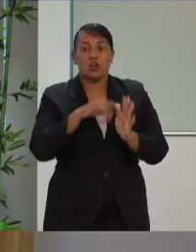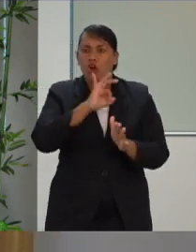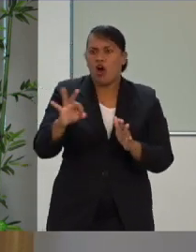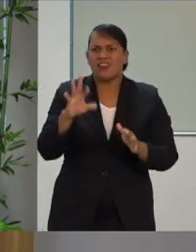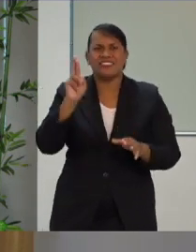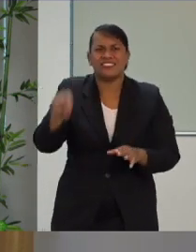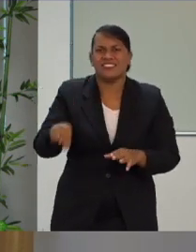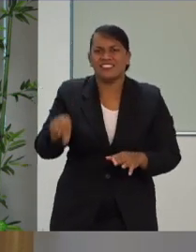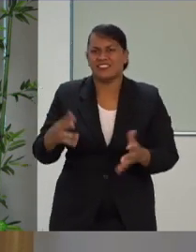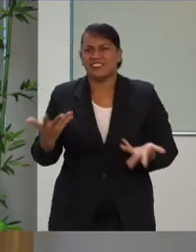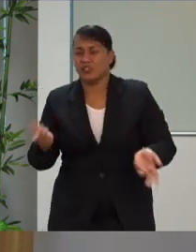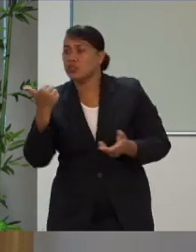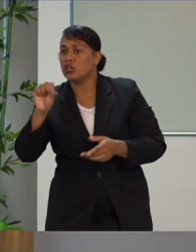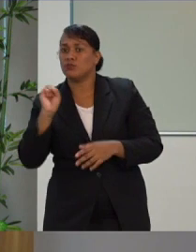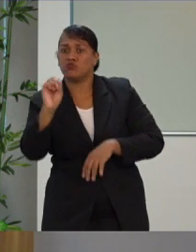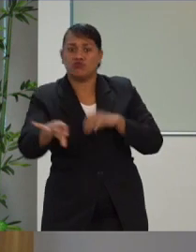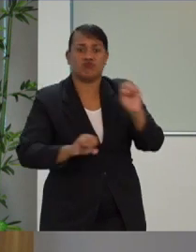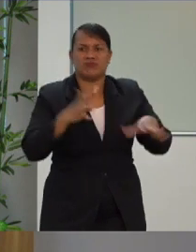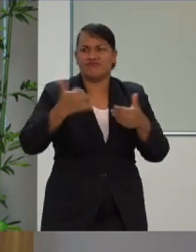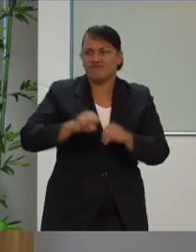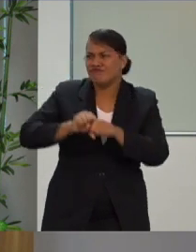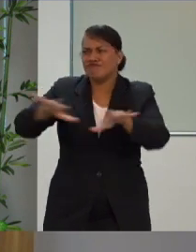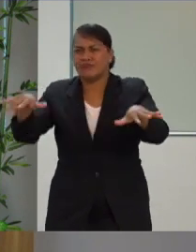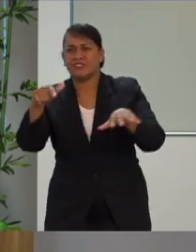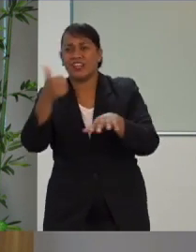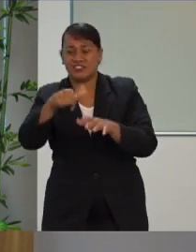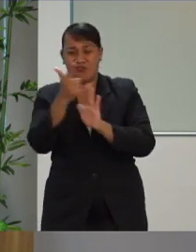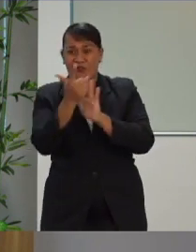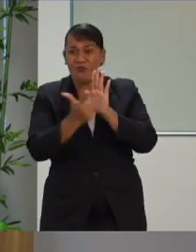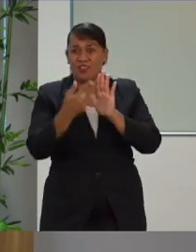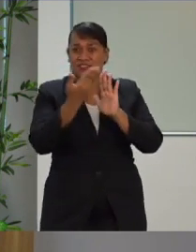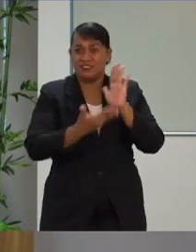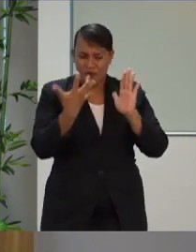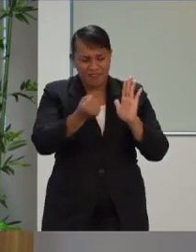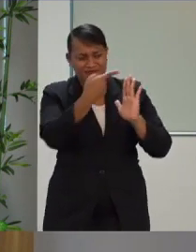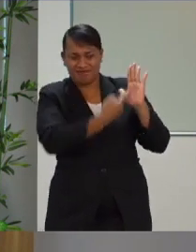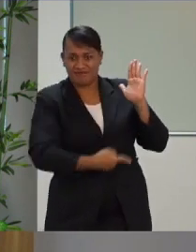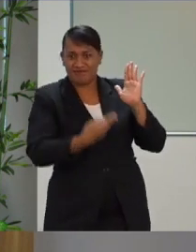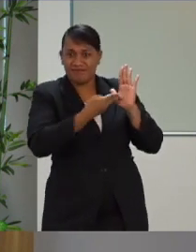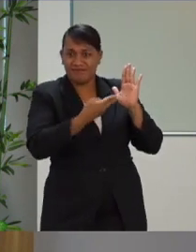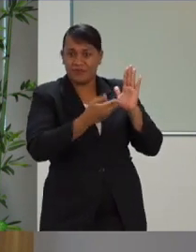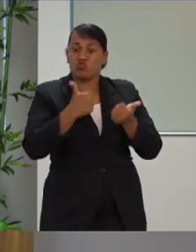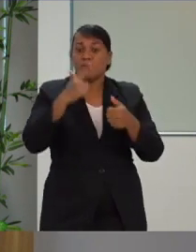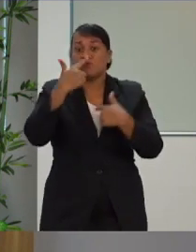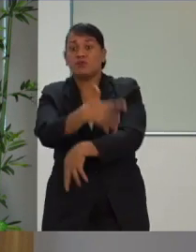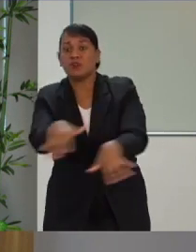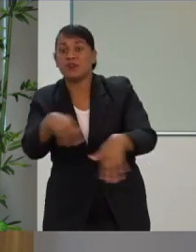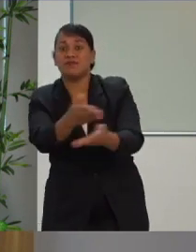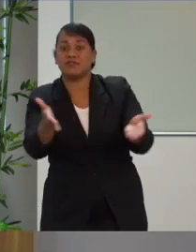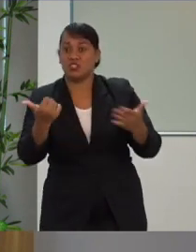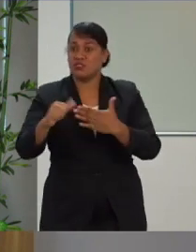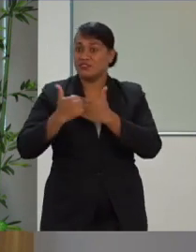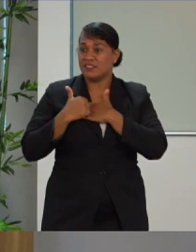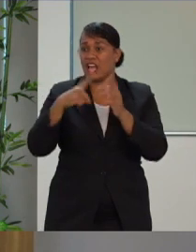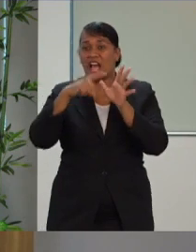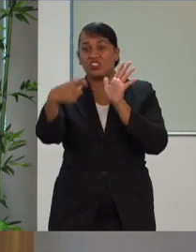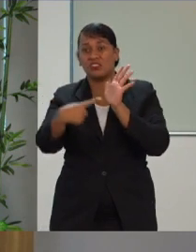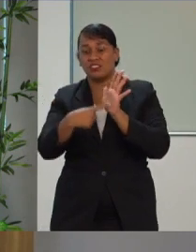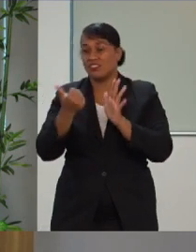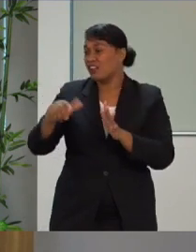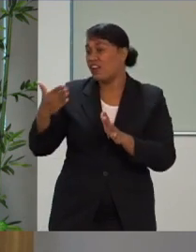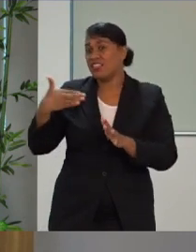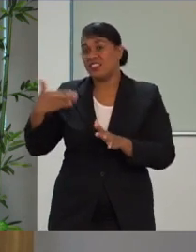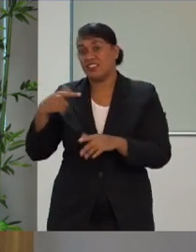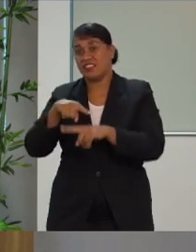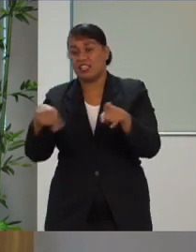There has been an existing law in place, as you know, under the Public Safety Act, the Health Safety Act, and of course you